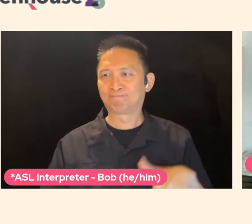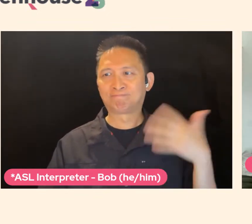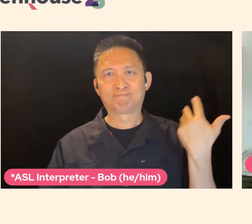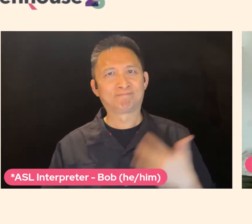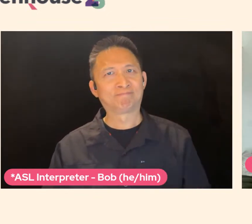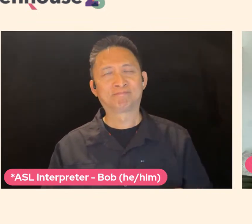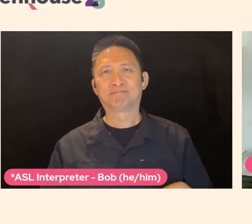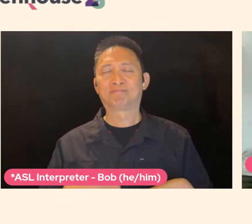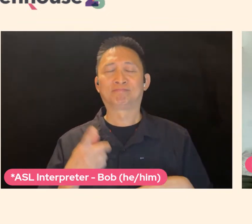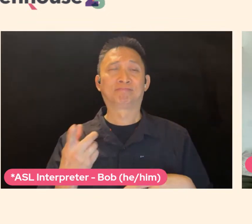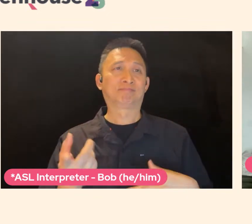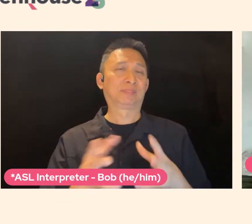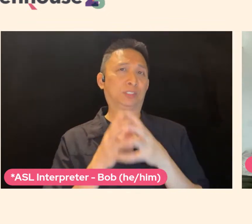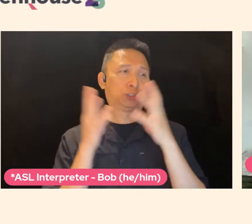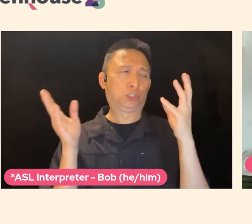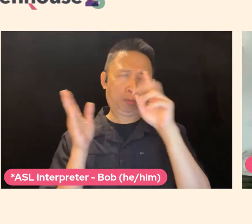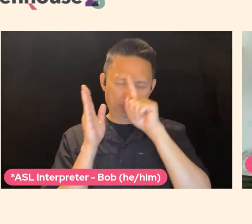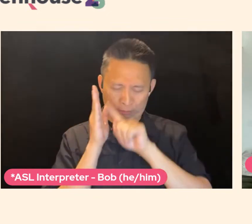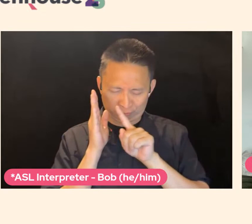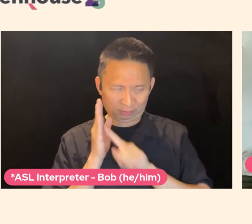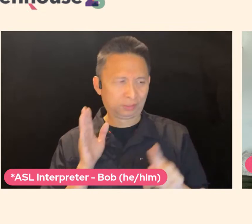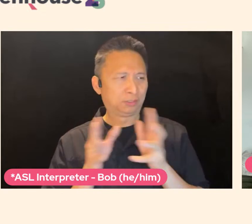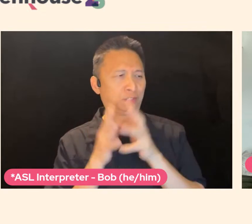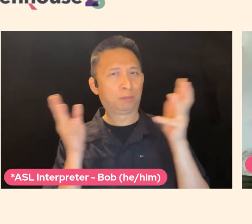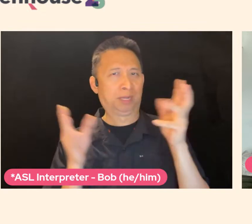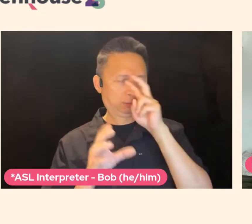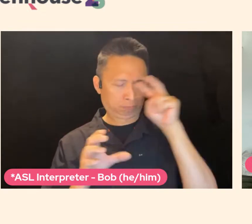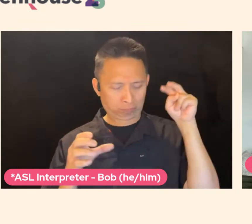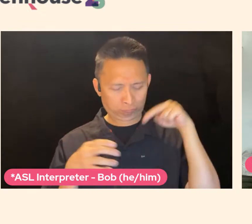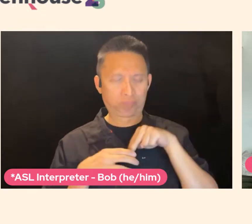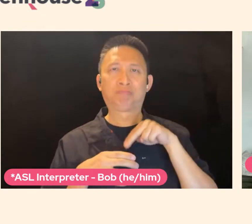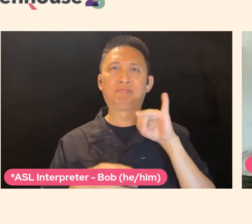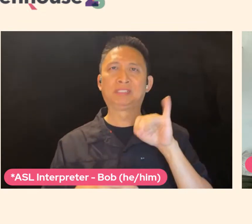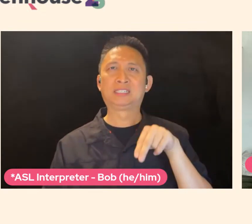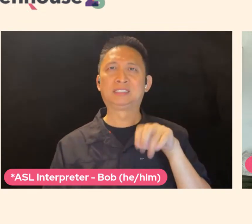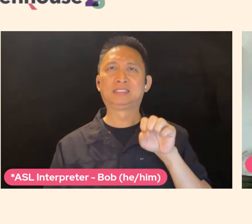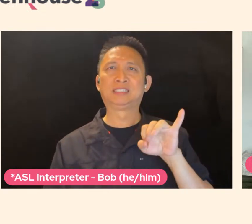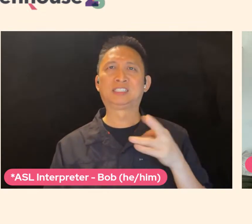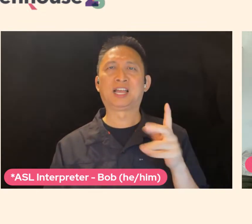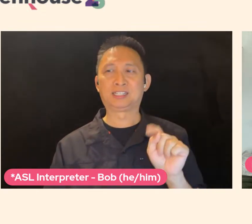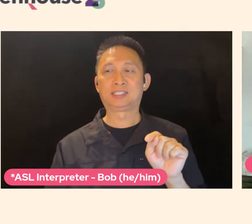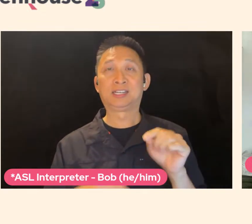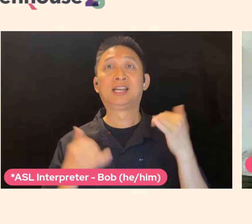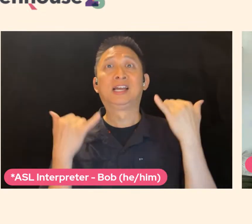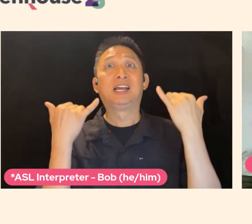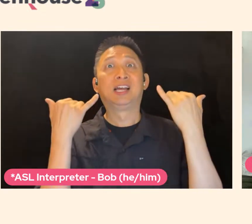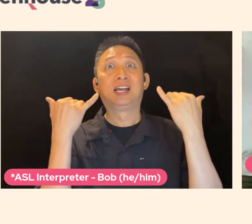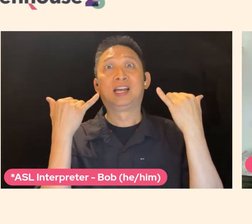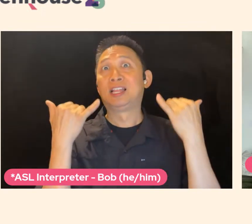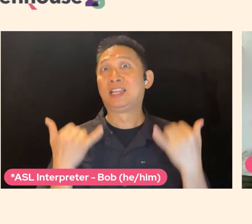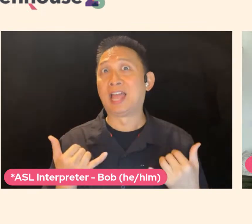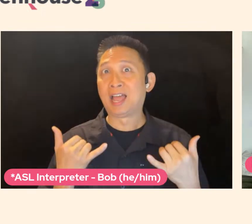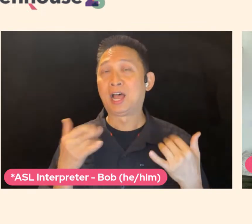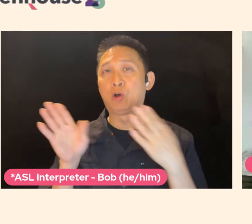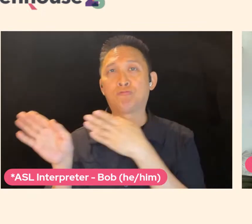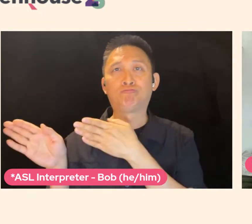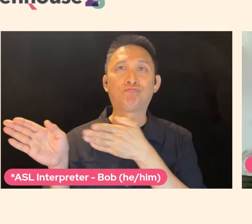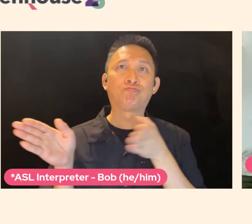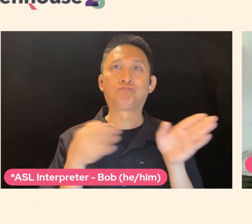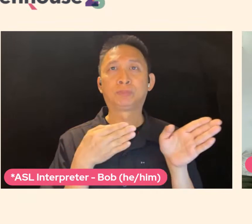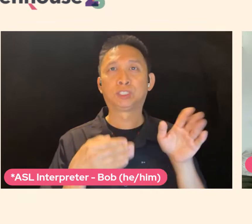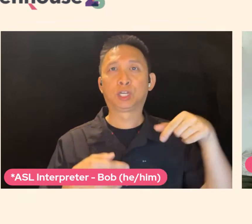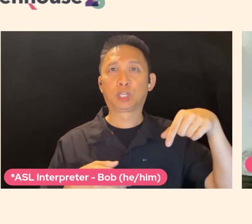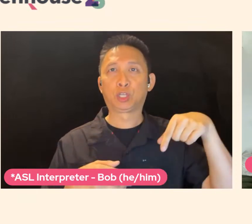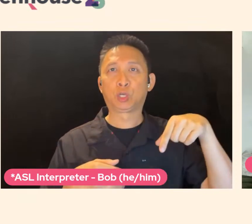your insight. It has honestly been a privilege. We are going to transition into a Q&A segment of our session.